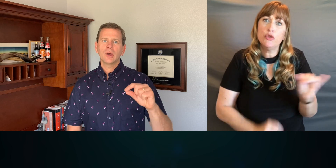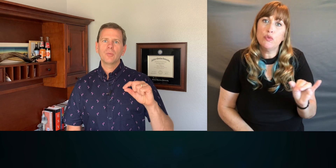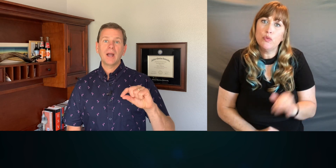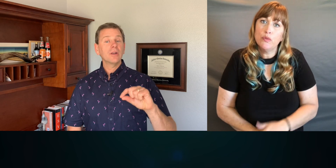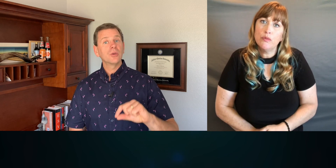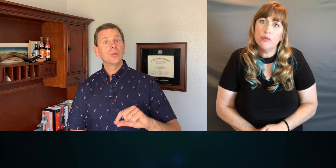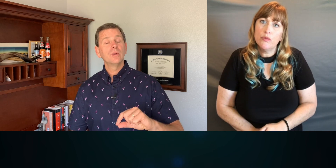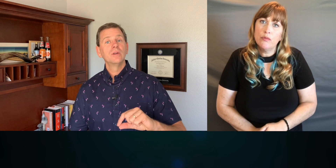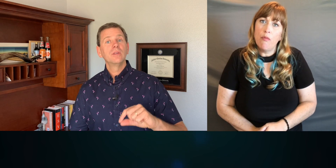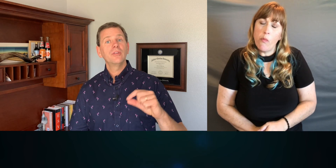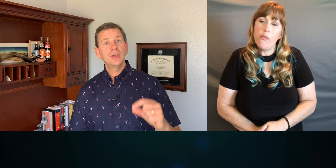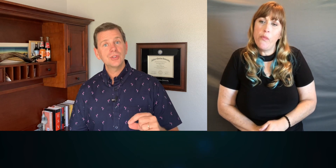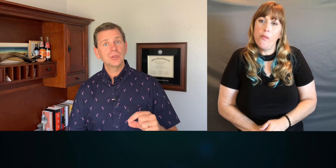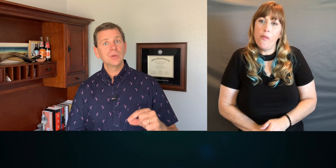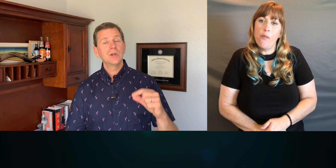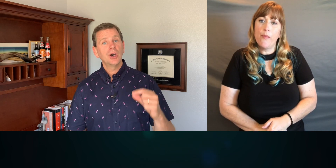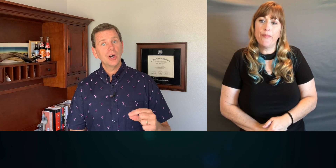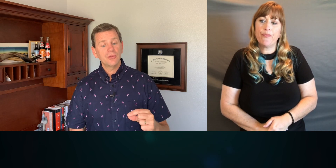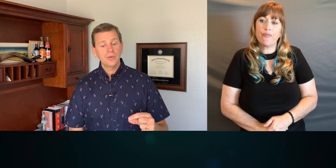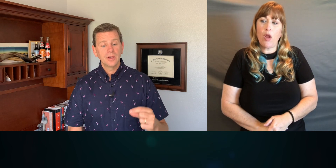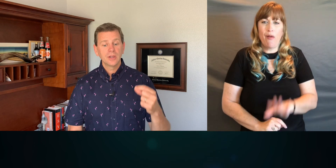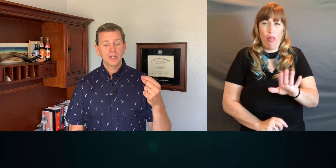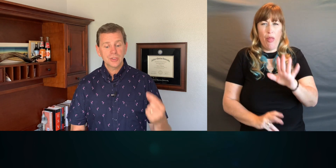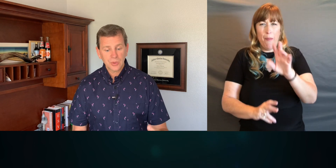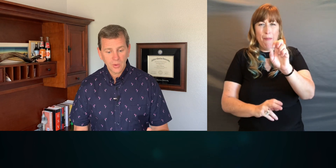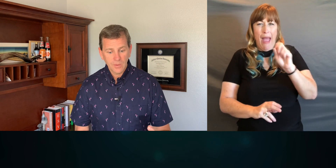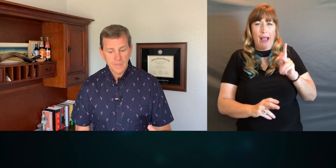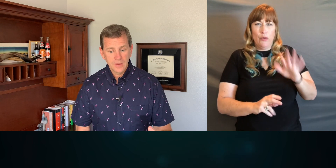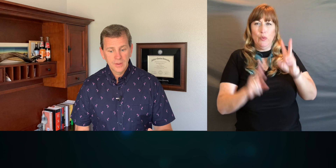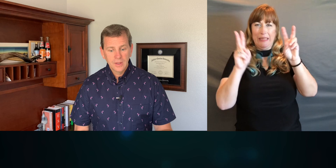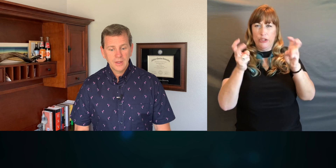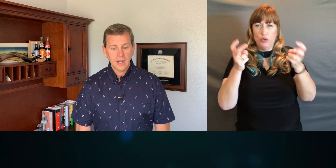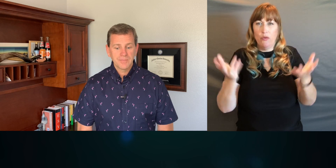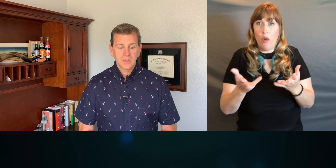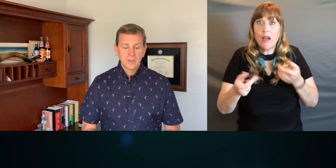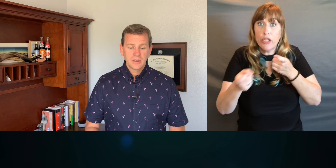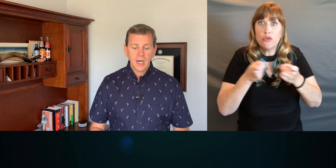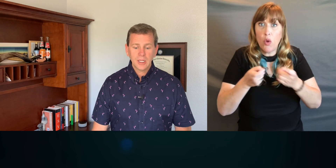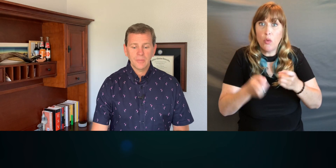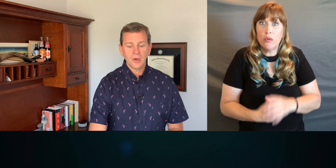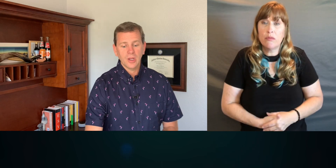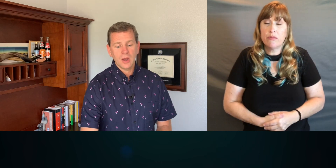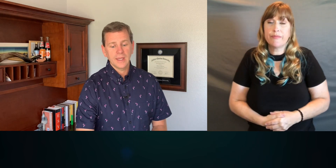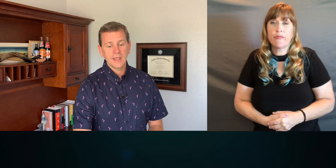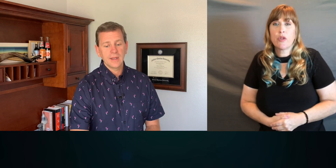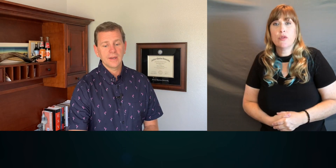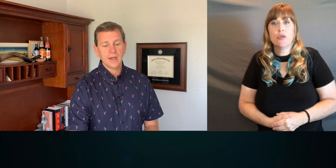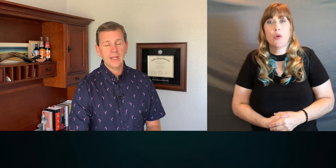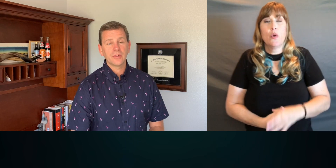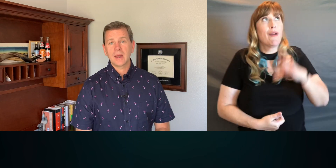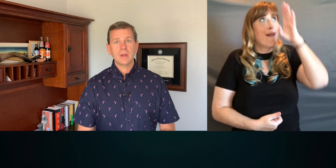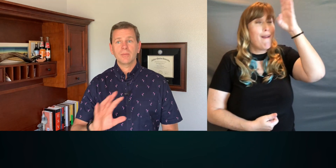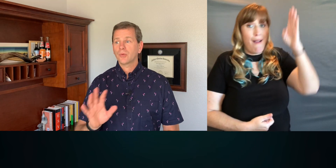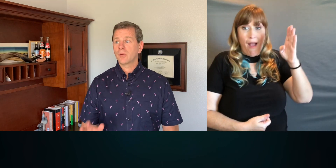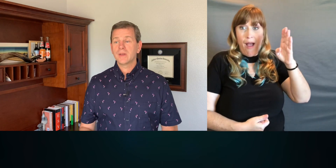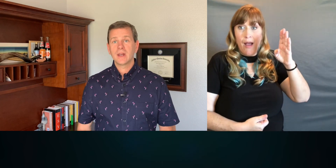kind of goes back to this issue of control. Now, God comes on along and God answers.